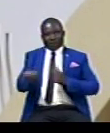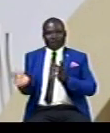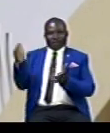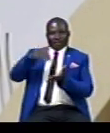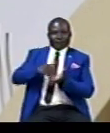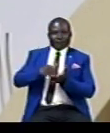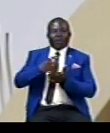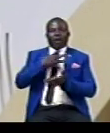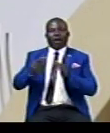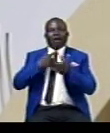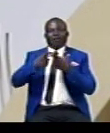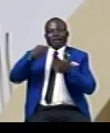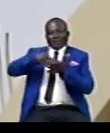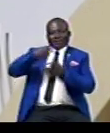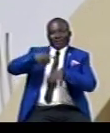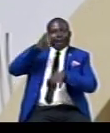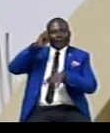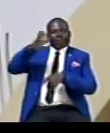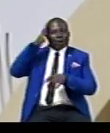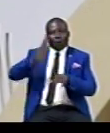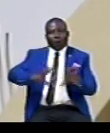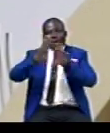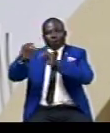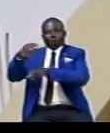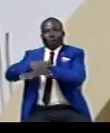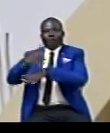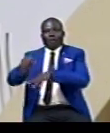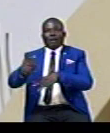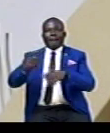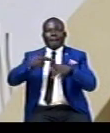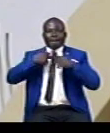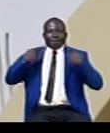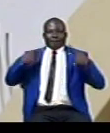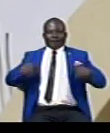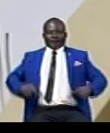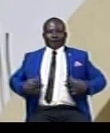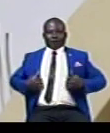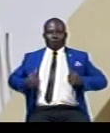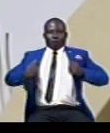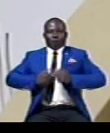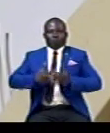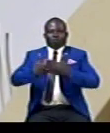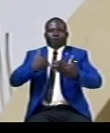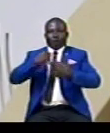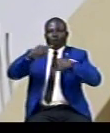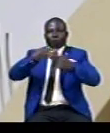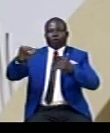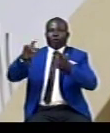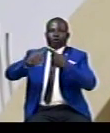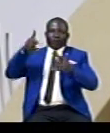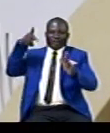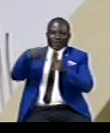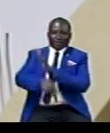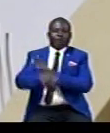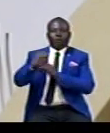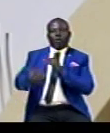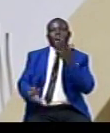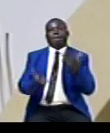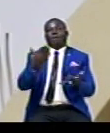this time around, he will put on the priest's robe before going to kill the burnt